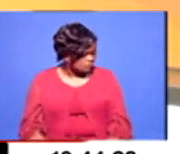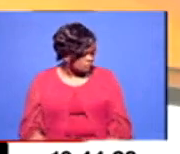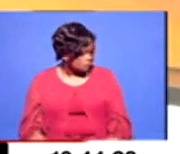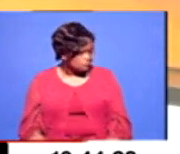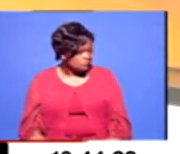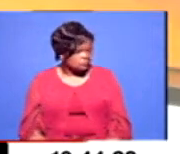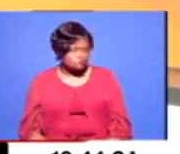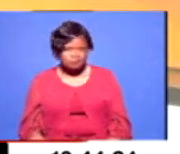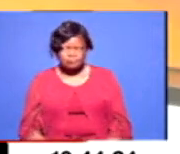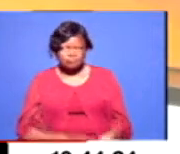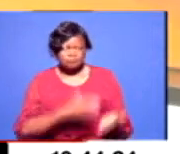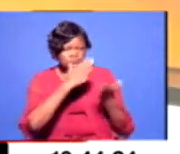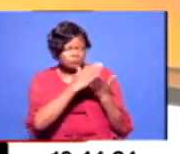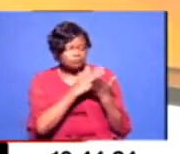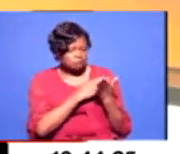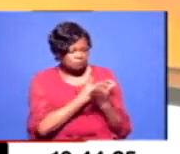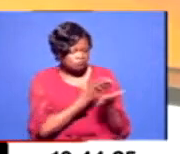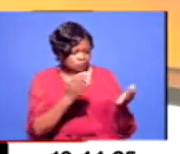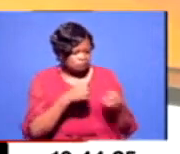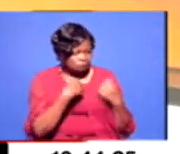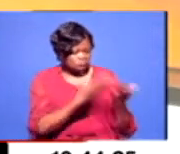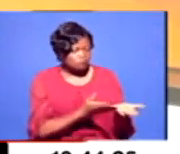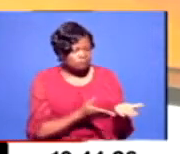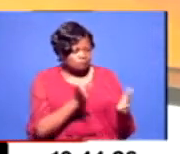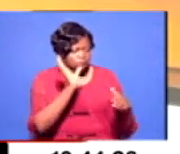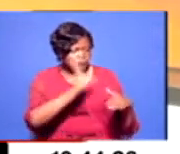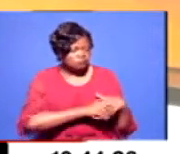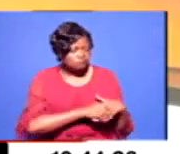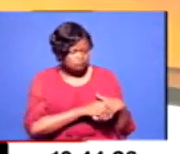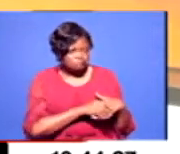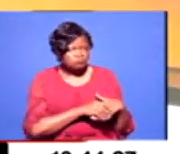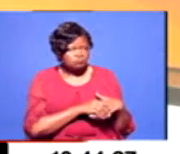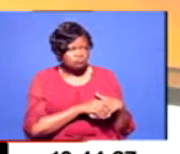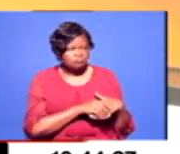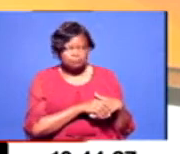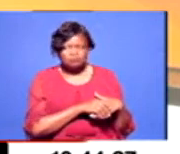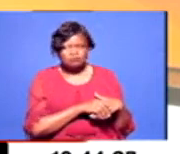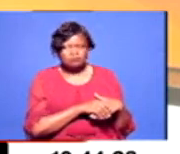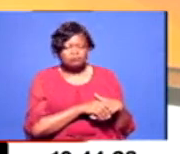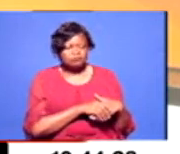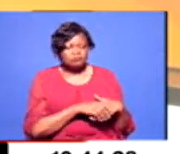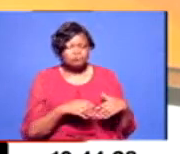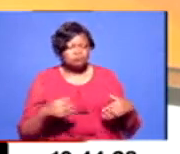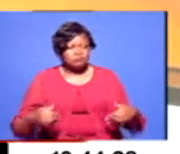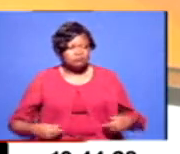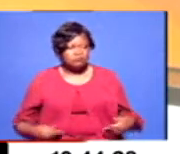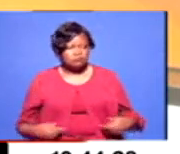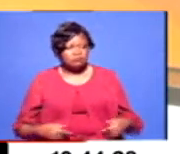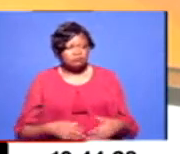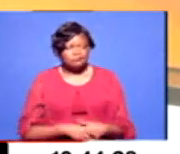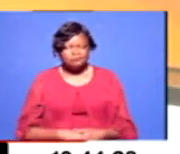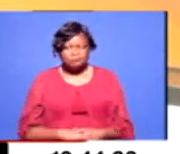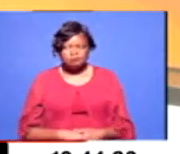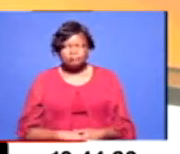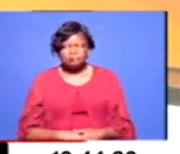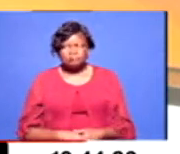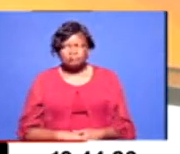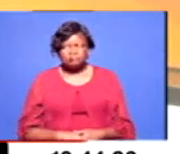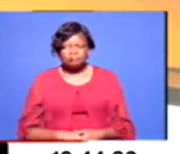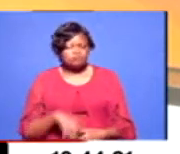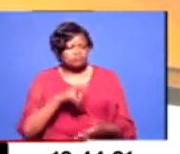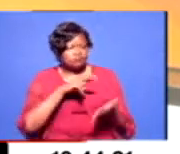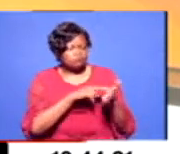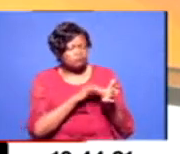your program of providing sanitary pads to our young girls, it's a it's a project